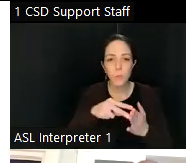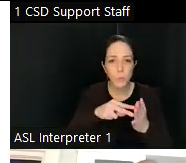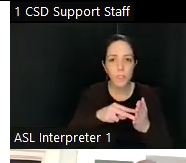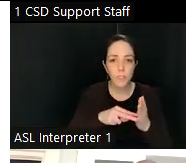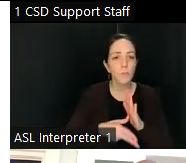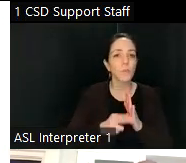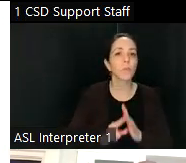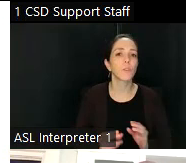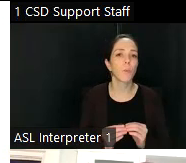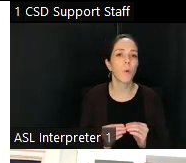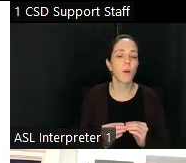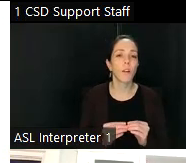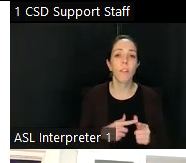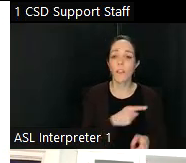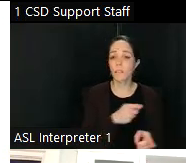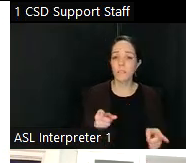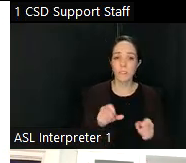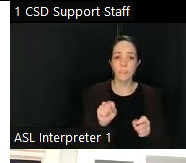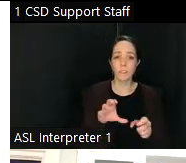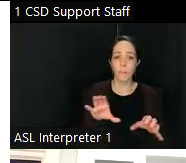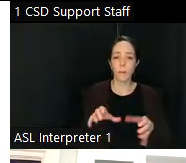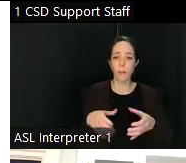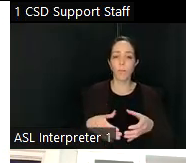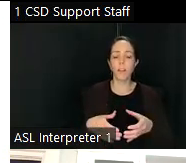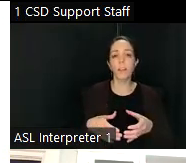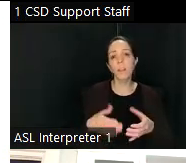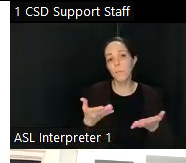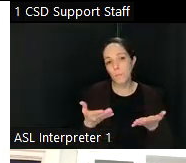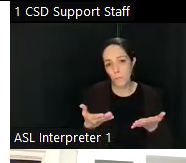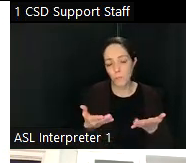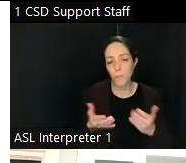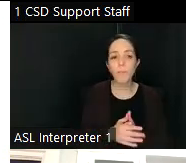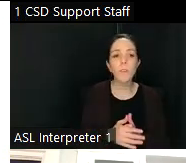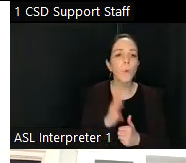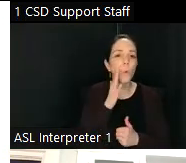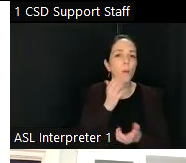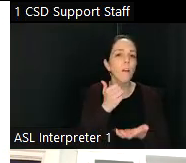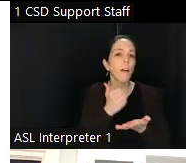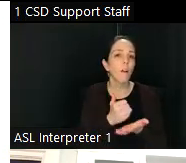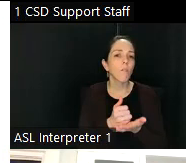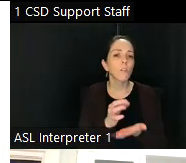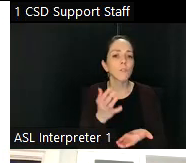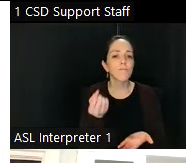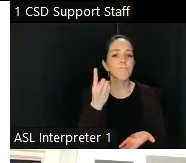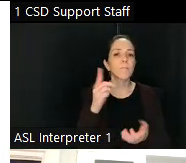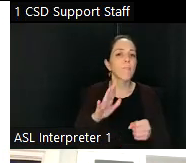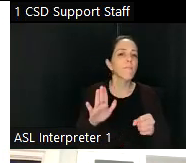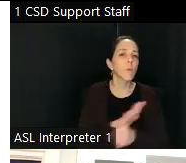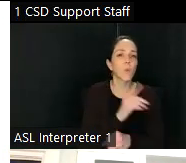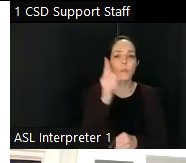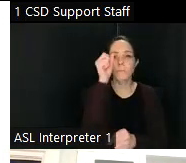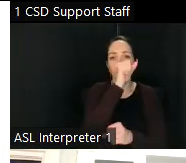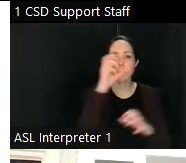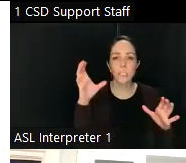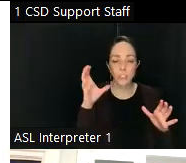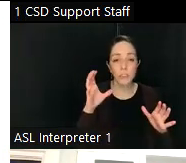of the subcommittee, I think it would be helpful to, as Co-Chair Obi mentioned, get a feel for the overall. And this is a relatively